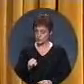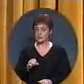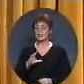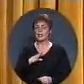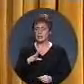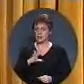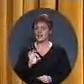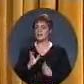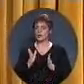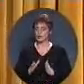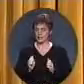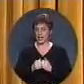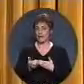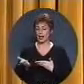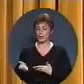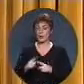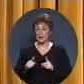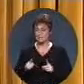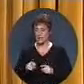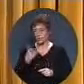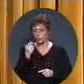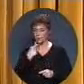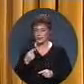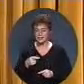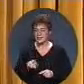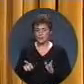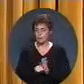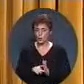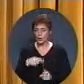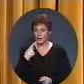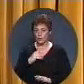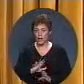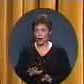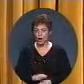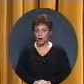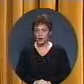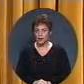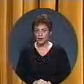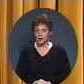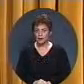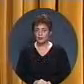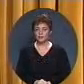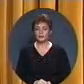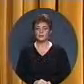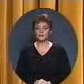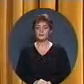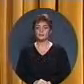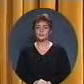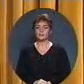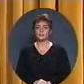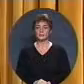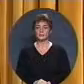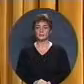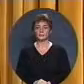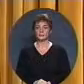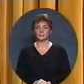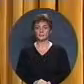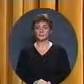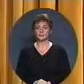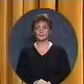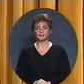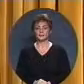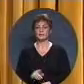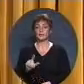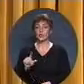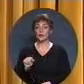gagged. When the President of the Treasury Board stated that the LRT funding for Ottawa didn't arrive on his desk until September 28th, Mr. Speaker,